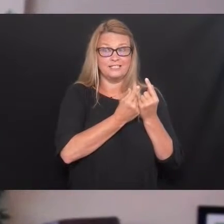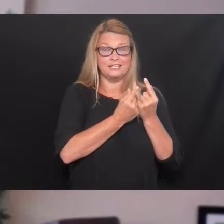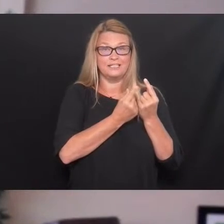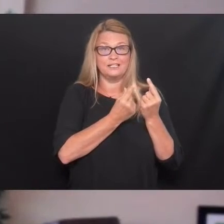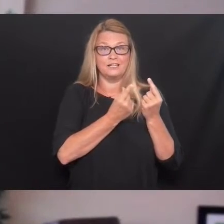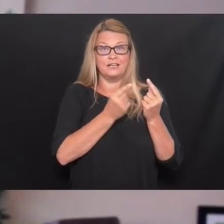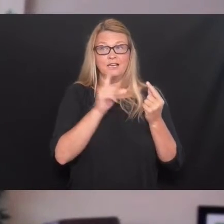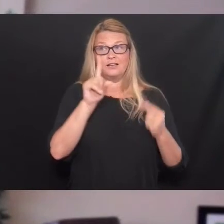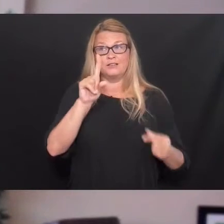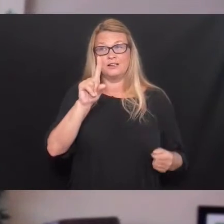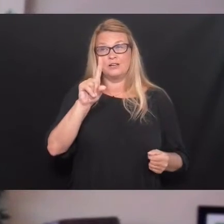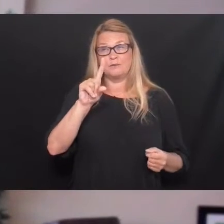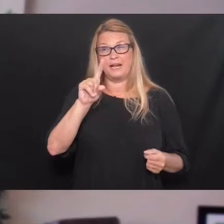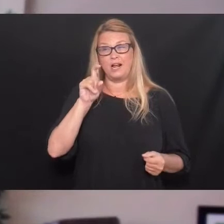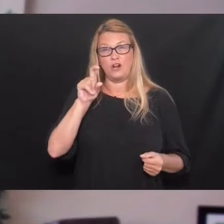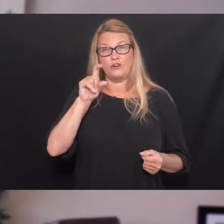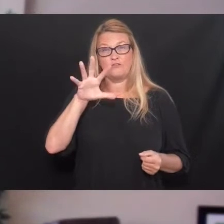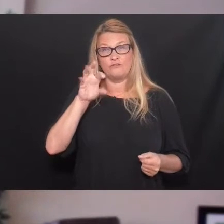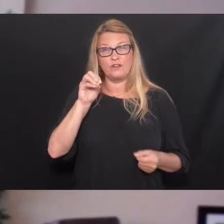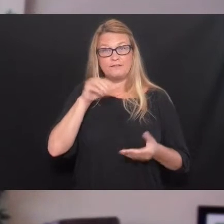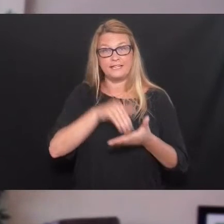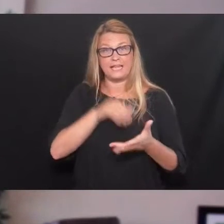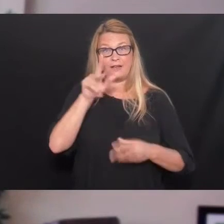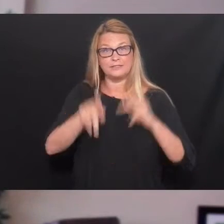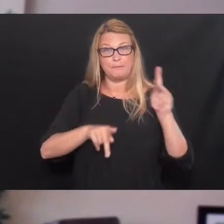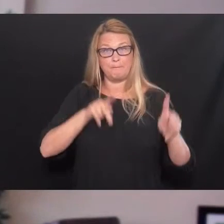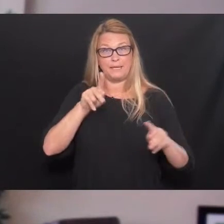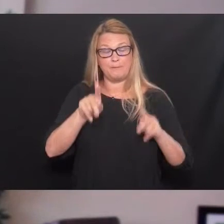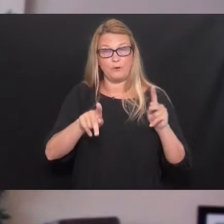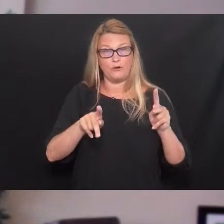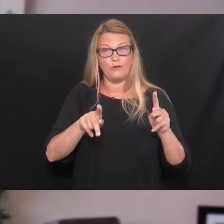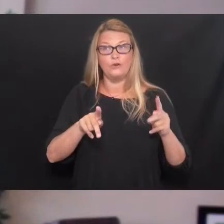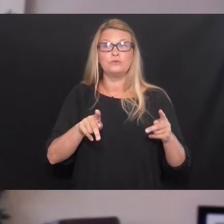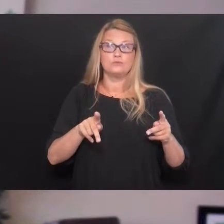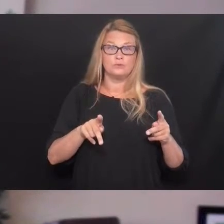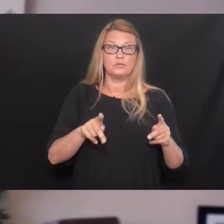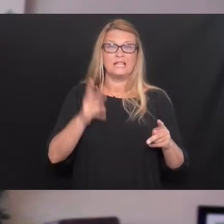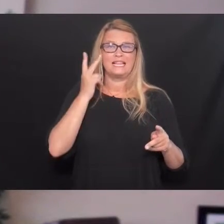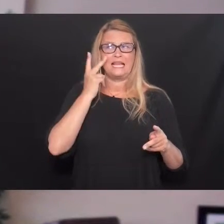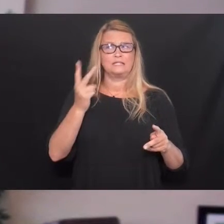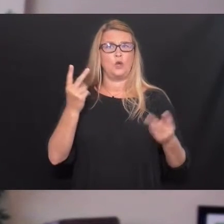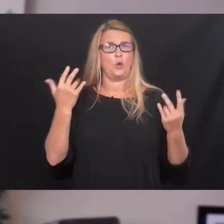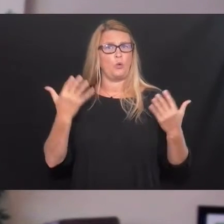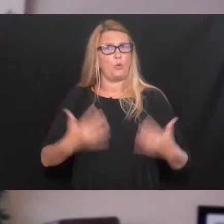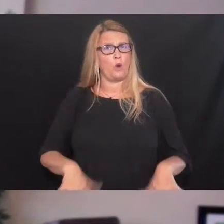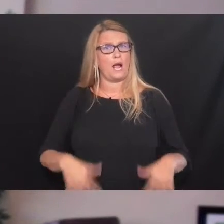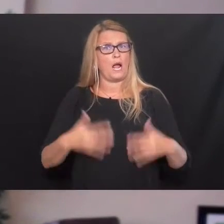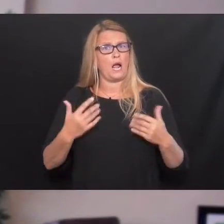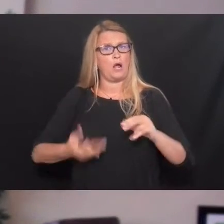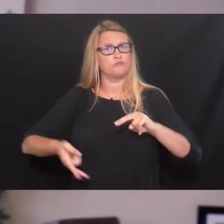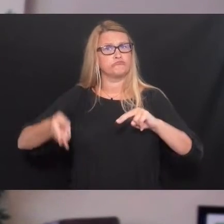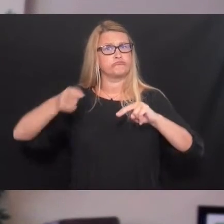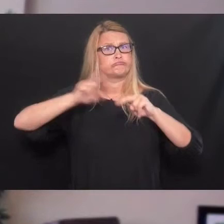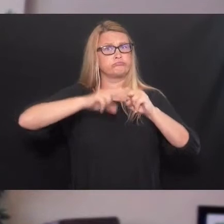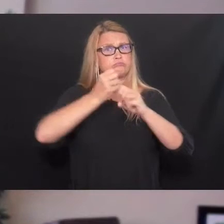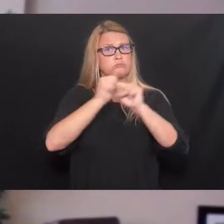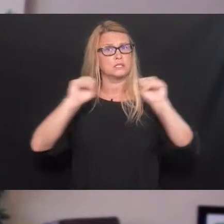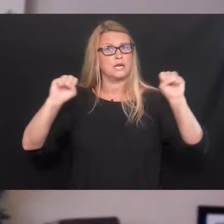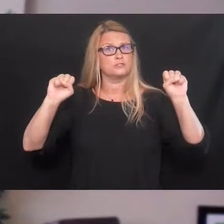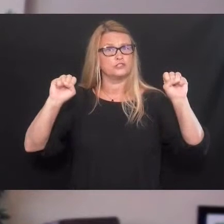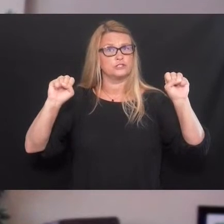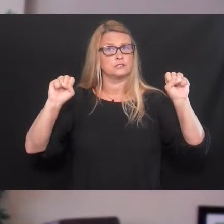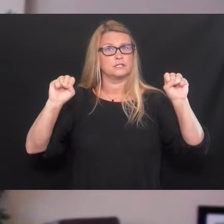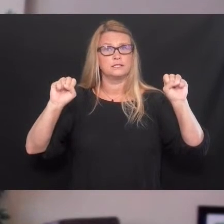about 150,000 people when they looked at it, they saw a remarkable protection against getting not